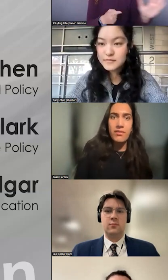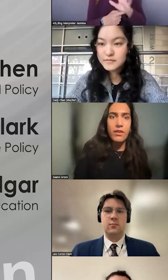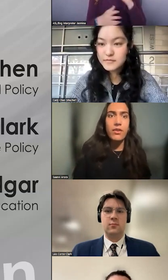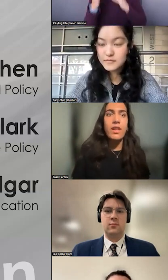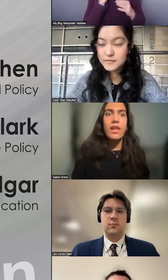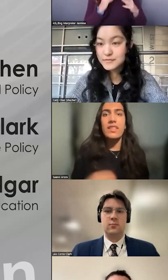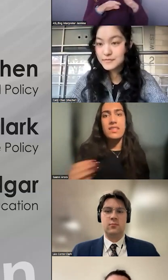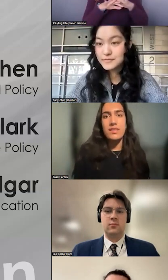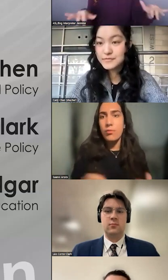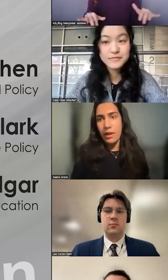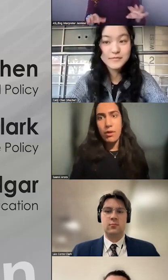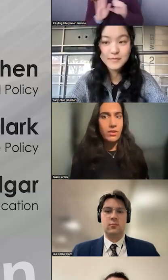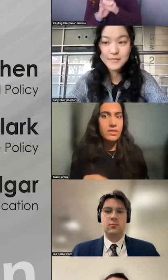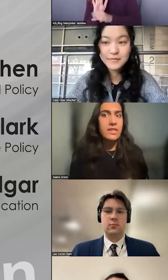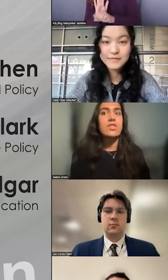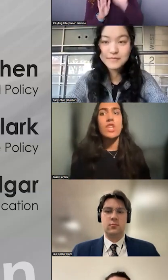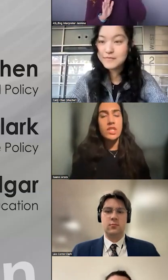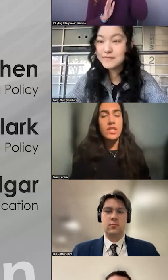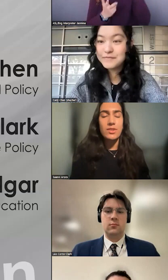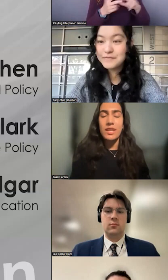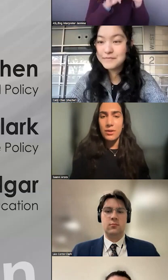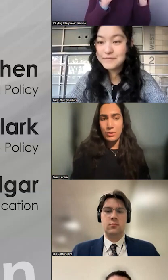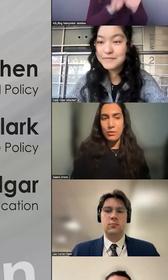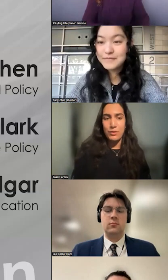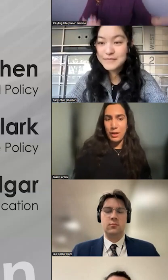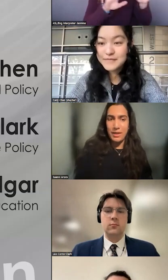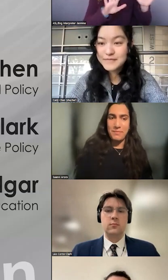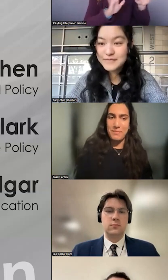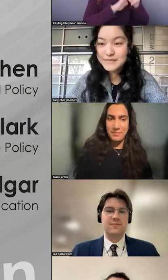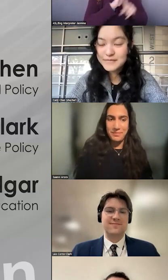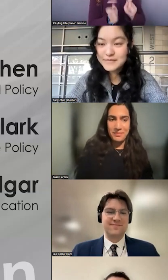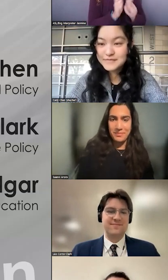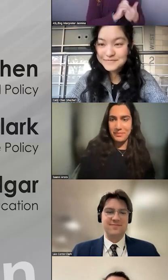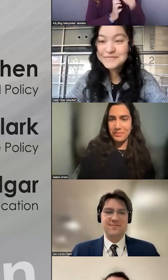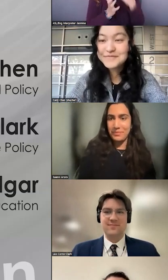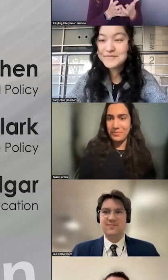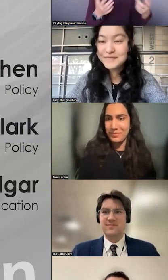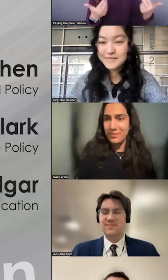both state, federal, and system-wide policy changes. So thank you all so much for coming.